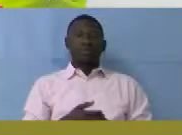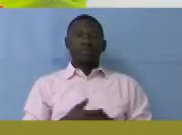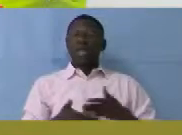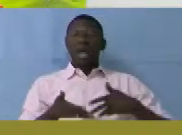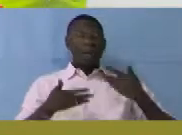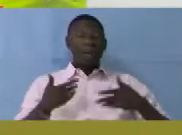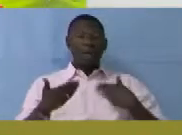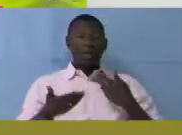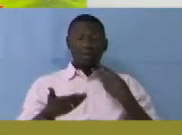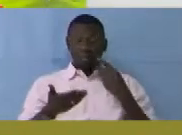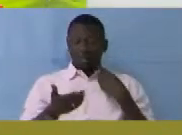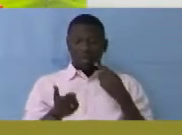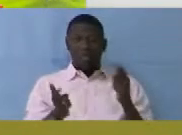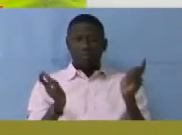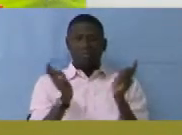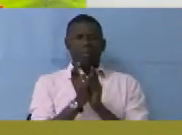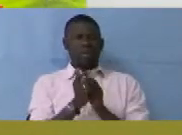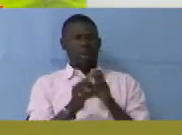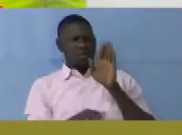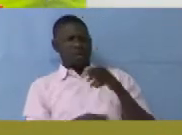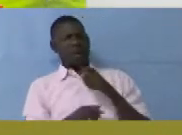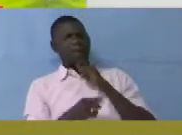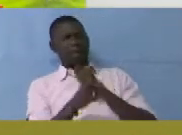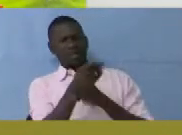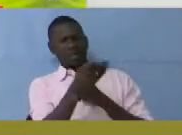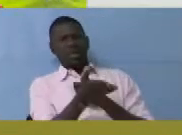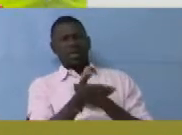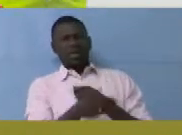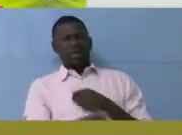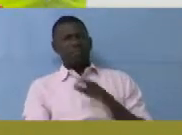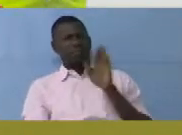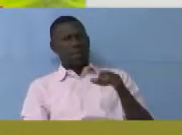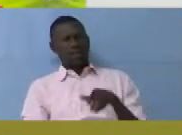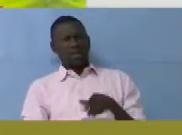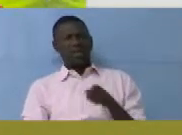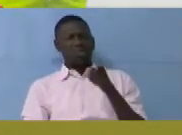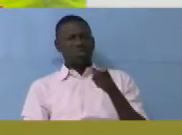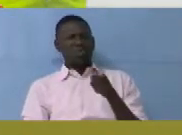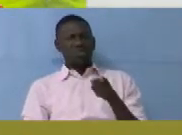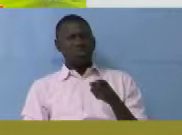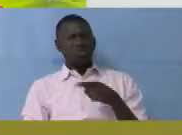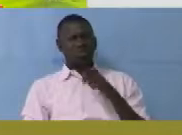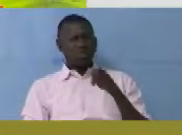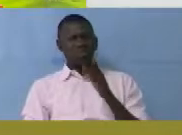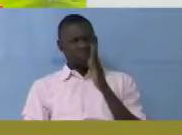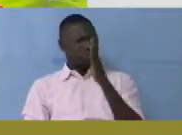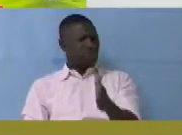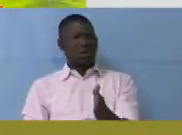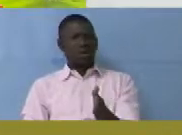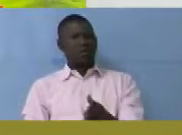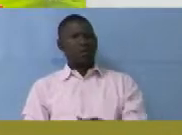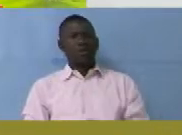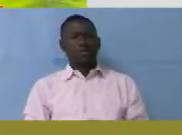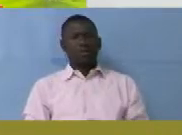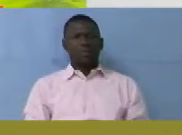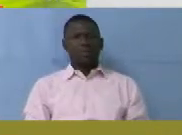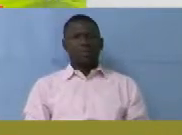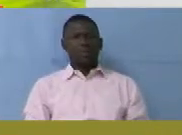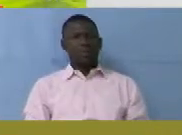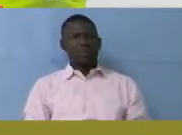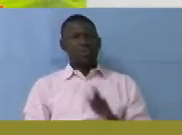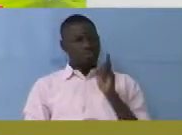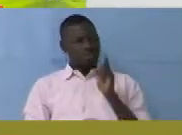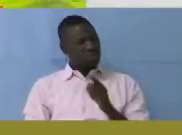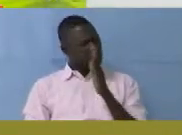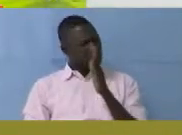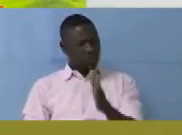sewering. I found him there ngakara jele at told him you should be neutral kai ite manyan ne